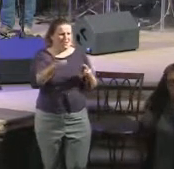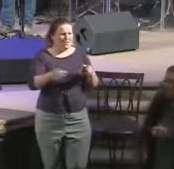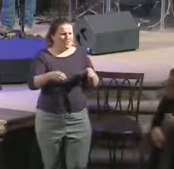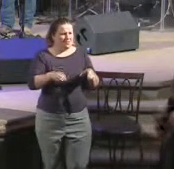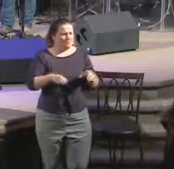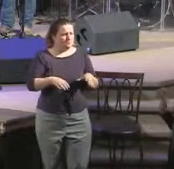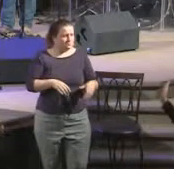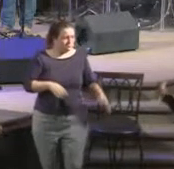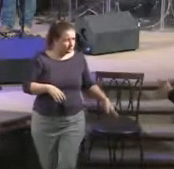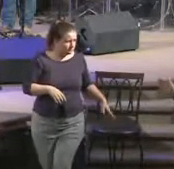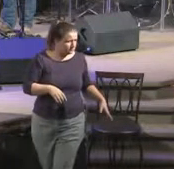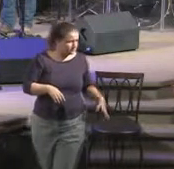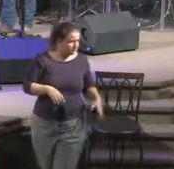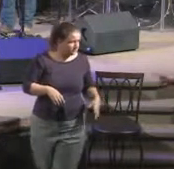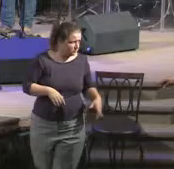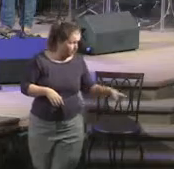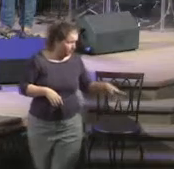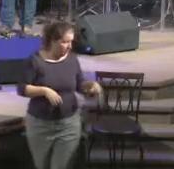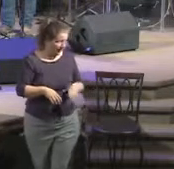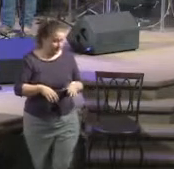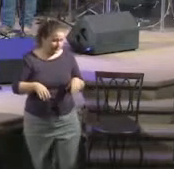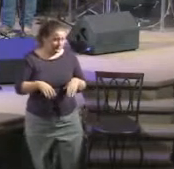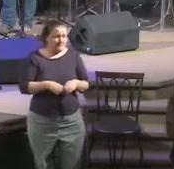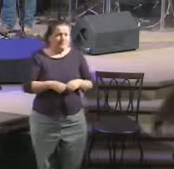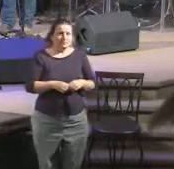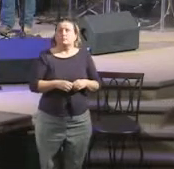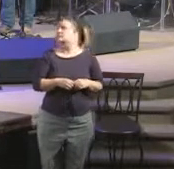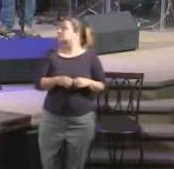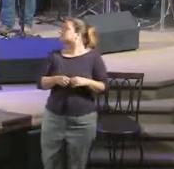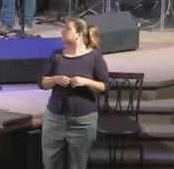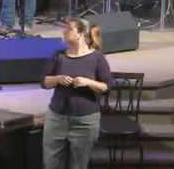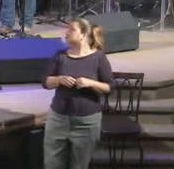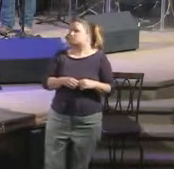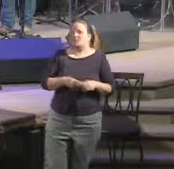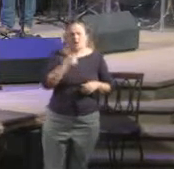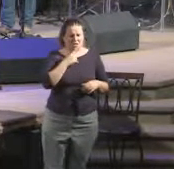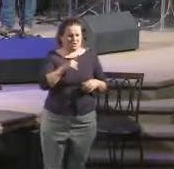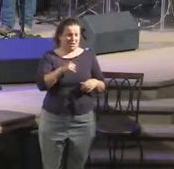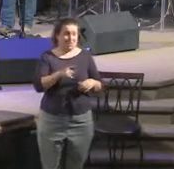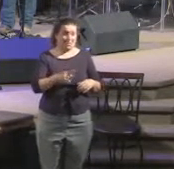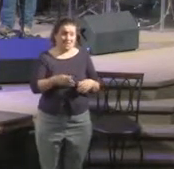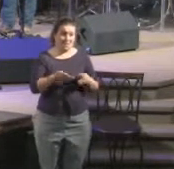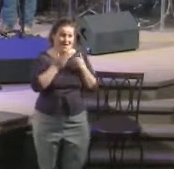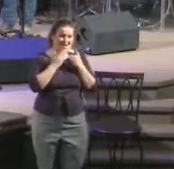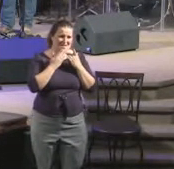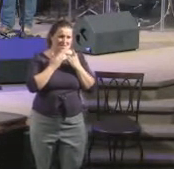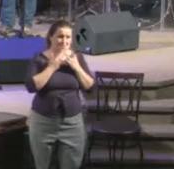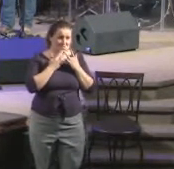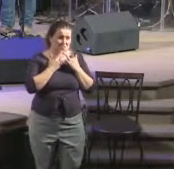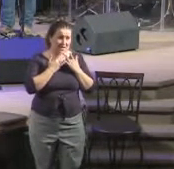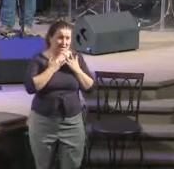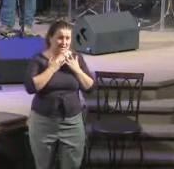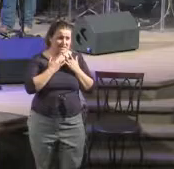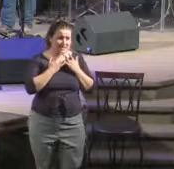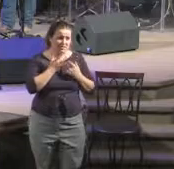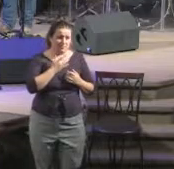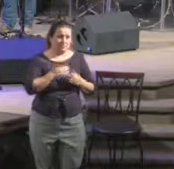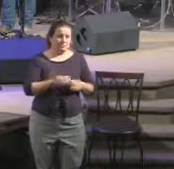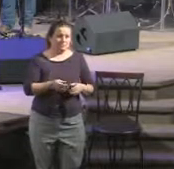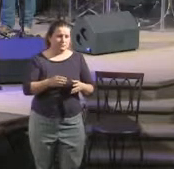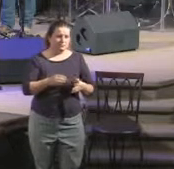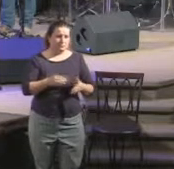His heart overflows onto us. Can I tell you, we are in that sweet spot where the overflow of the